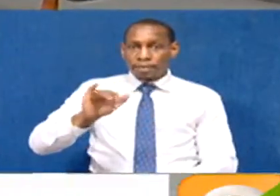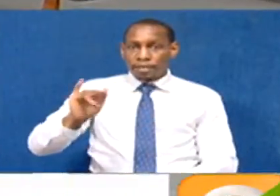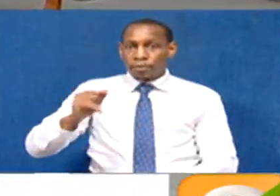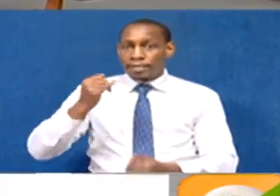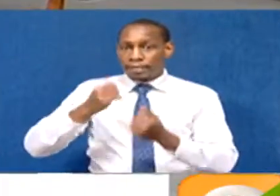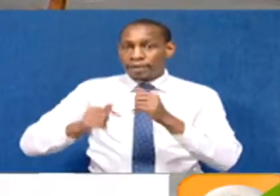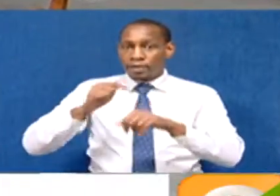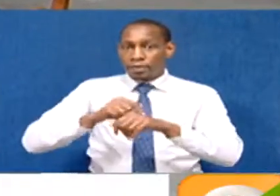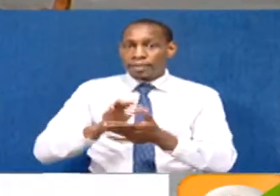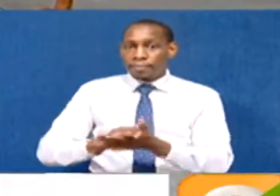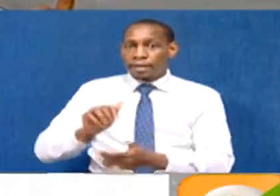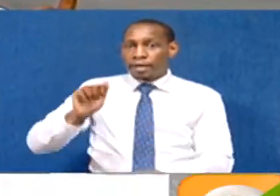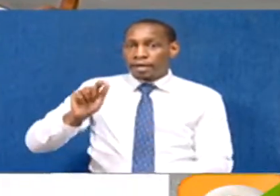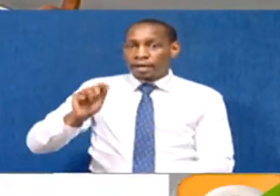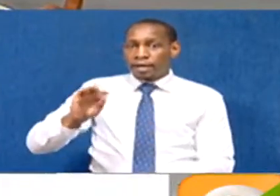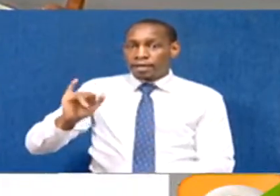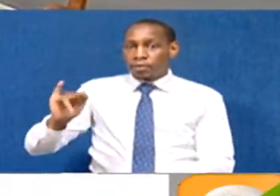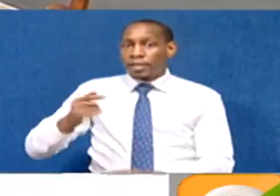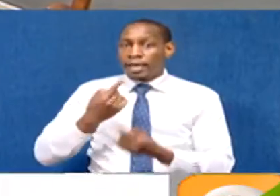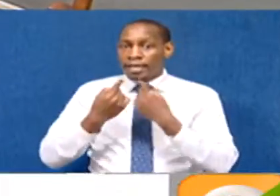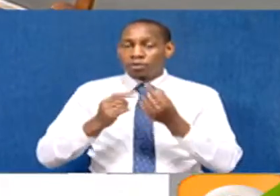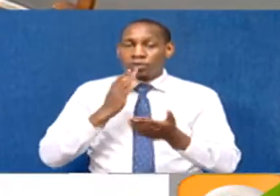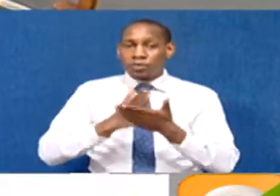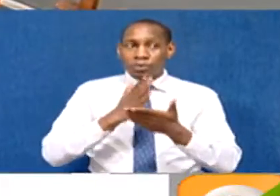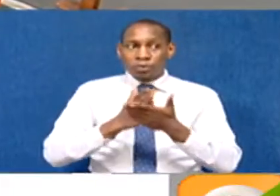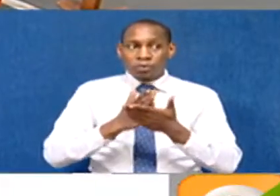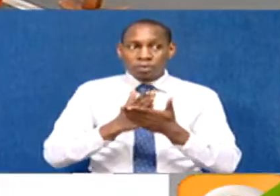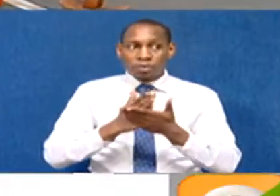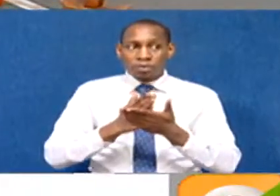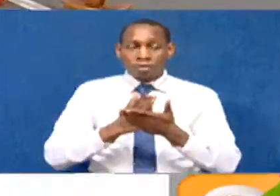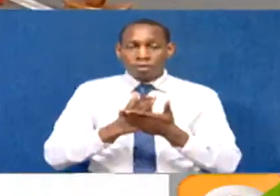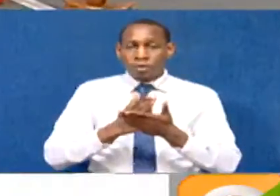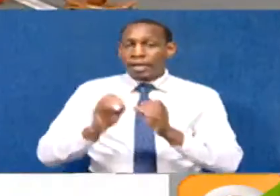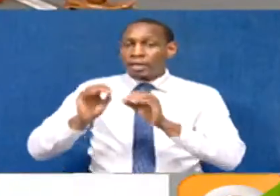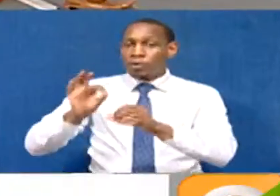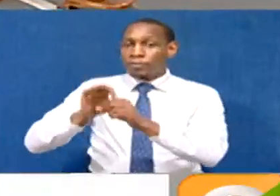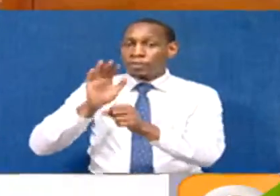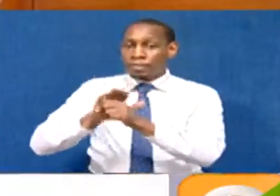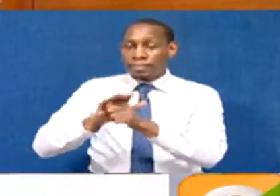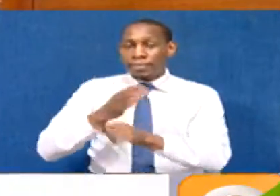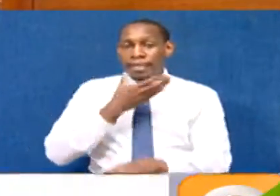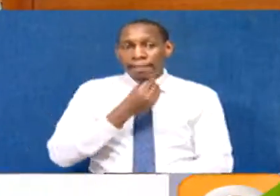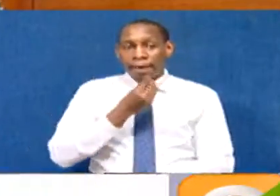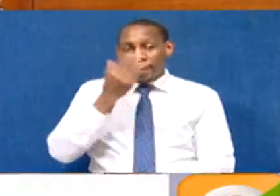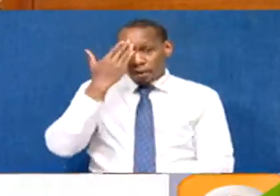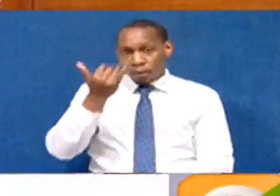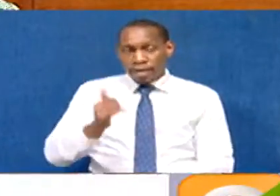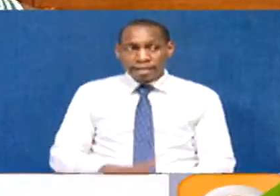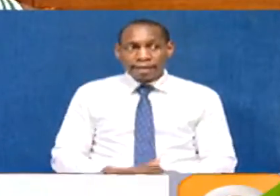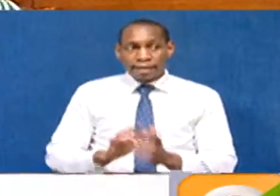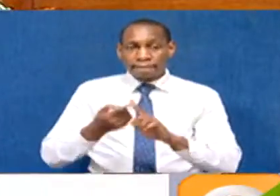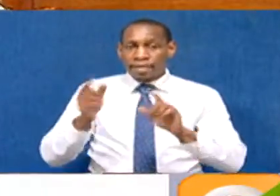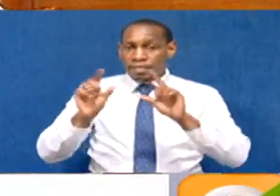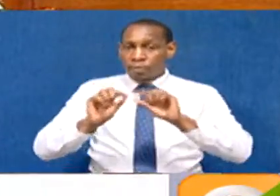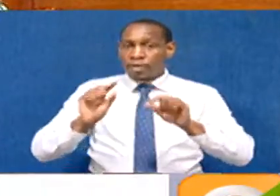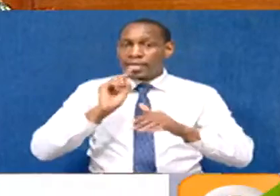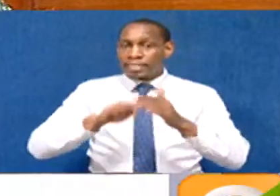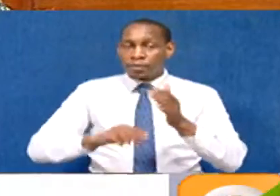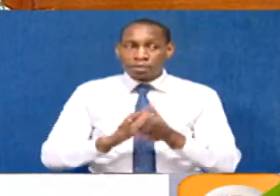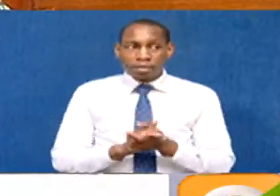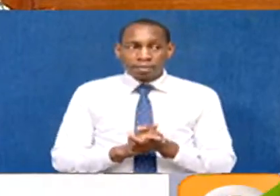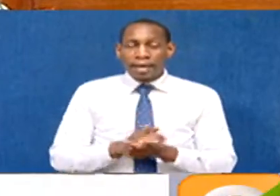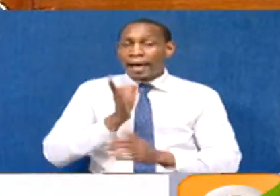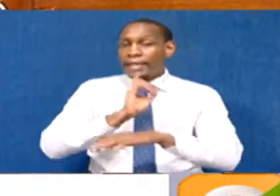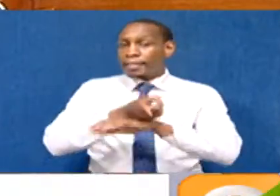time Atwoli talked, obviously he lost a lot of votes for Baba. Because the first thing he did is